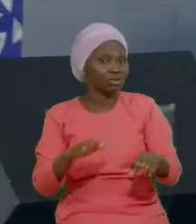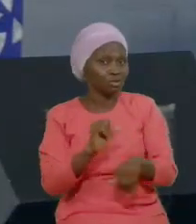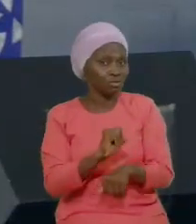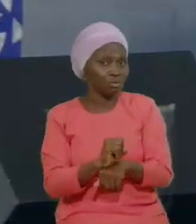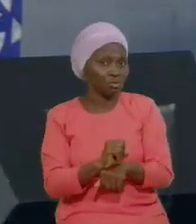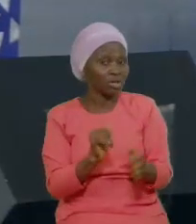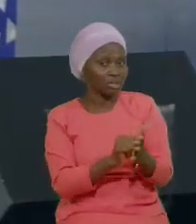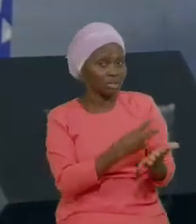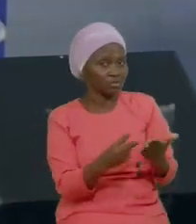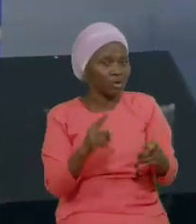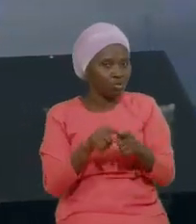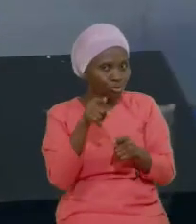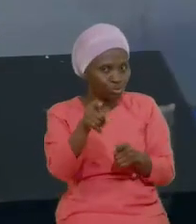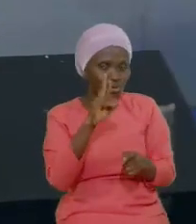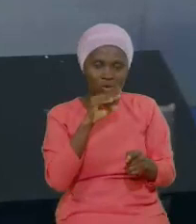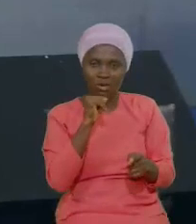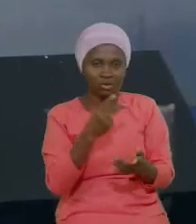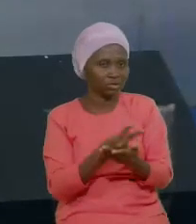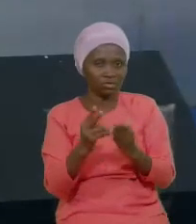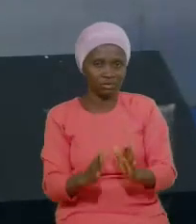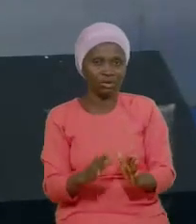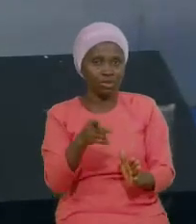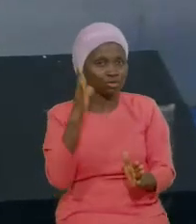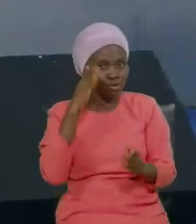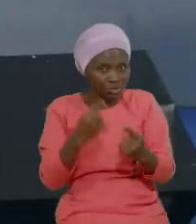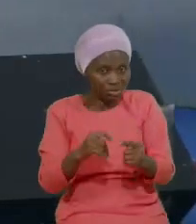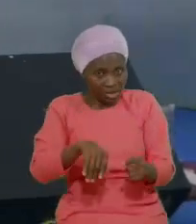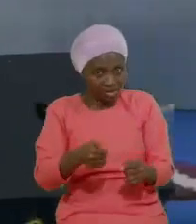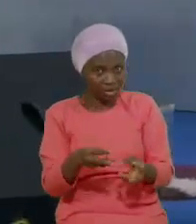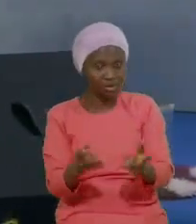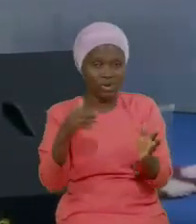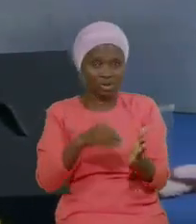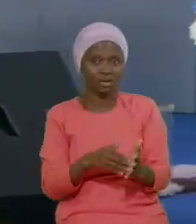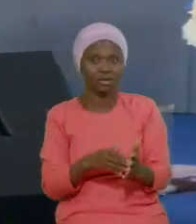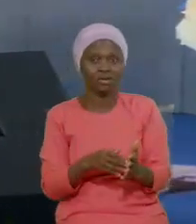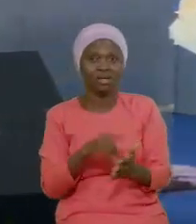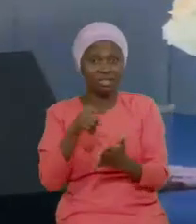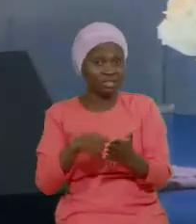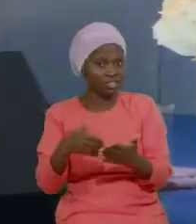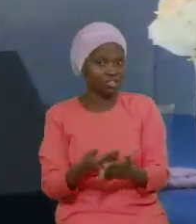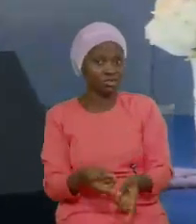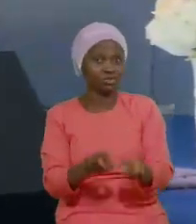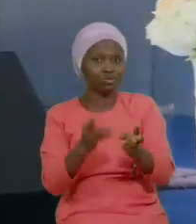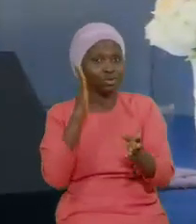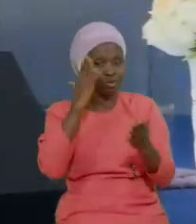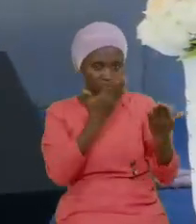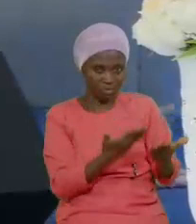failure. And you are going to try another way again. This new way will bring success in your life.